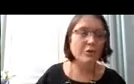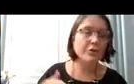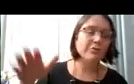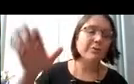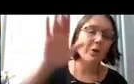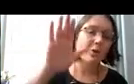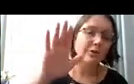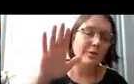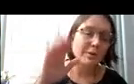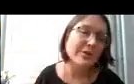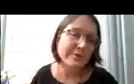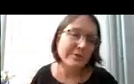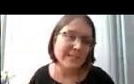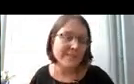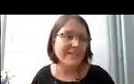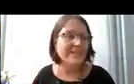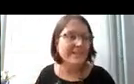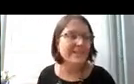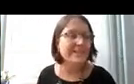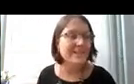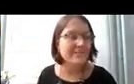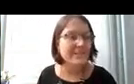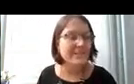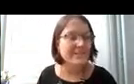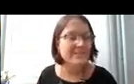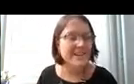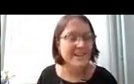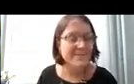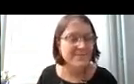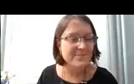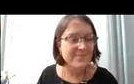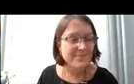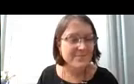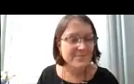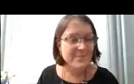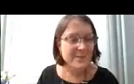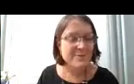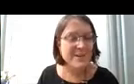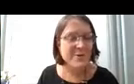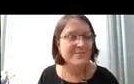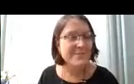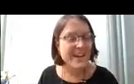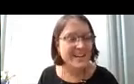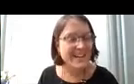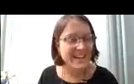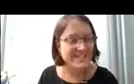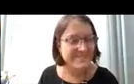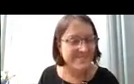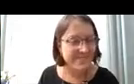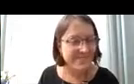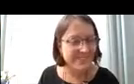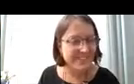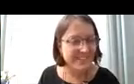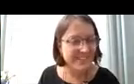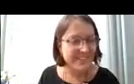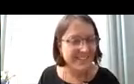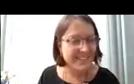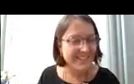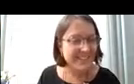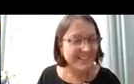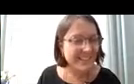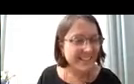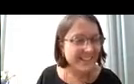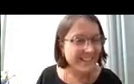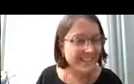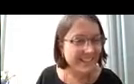If you've got your three, hold them up to the screen so I can see that you've written three. You know it's a fair game.